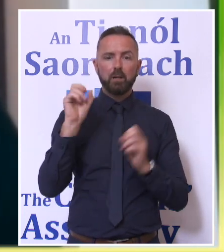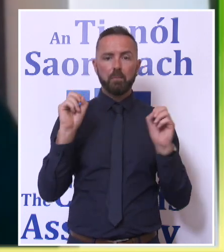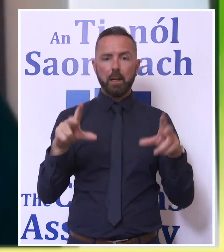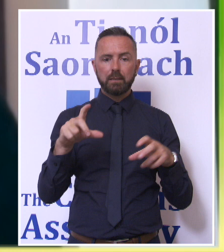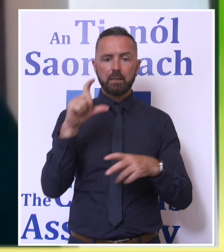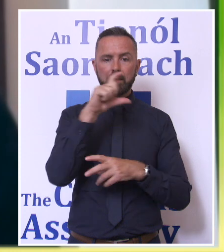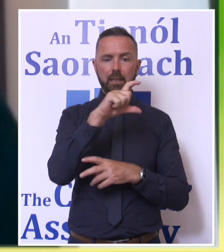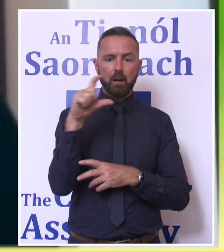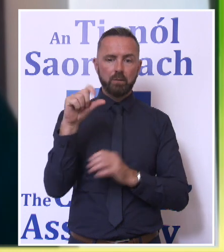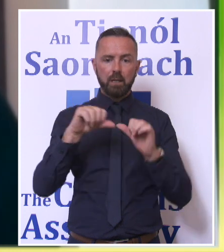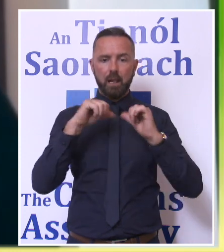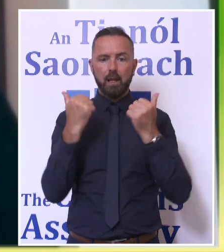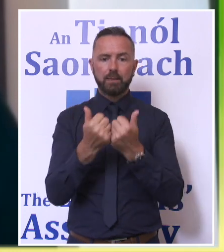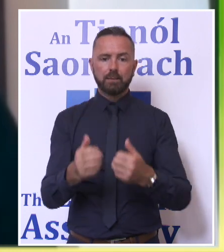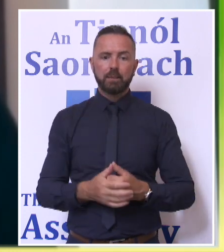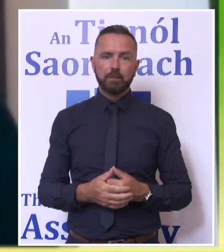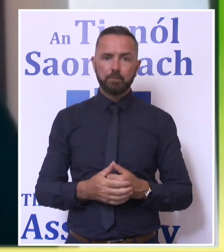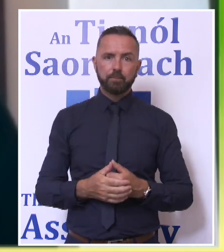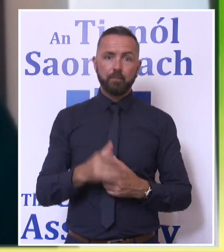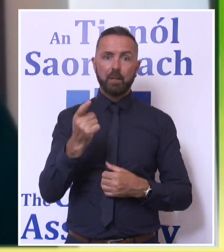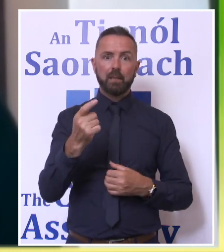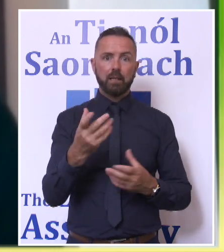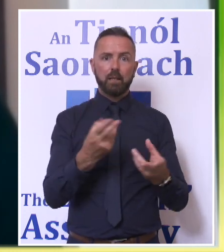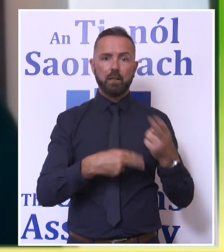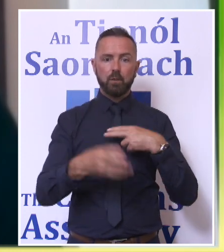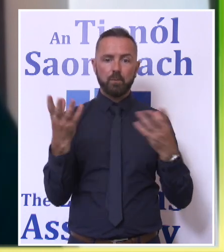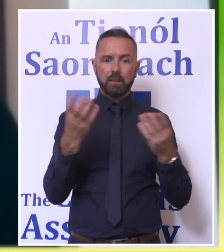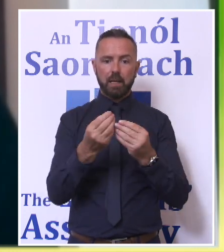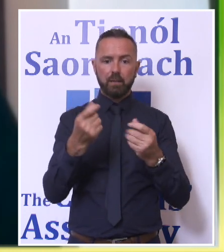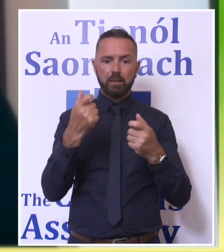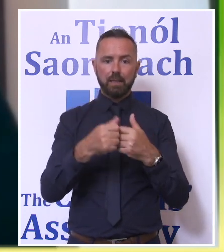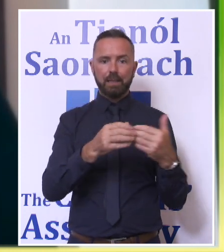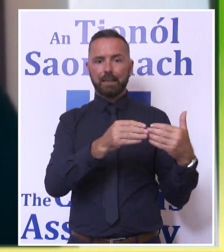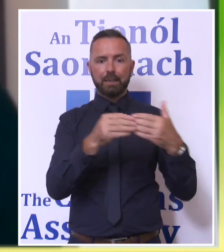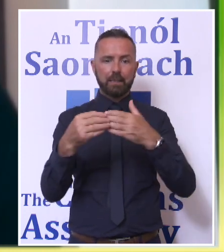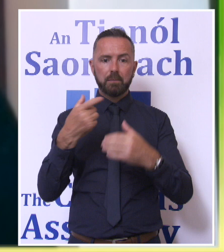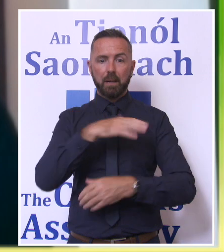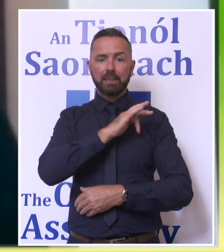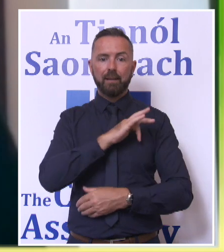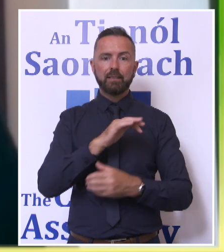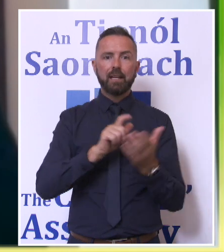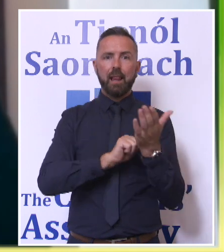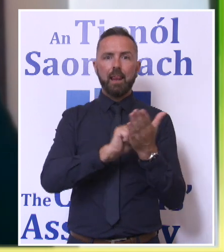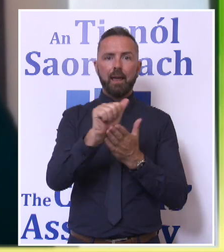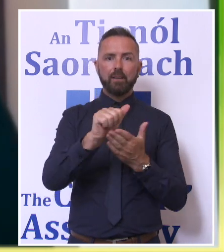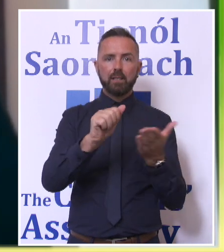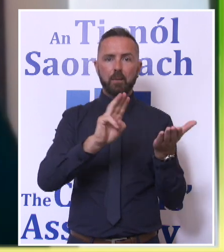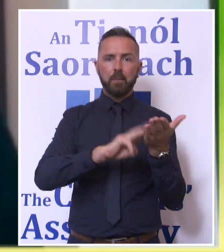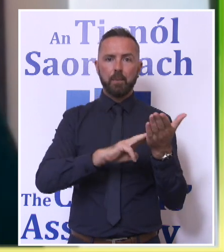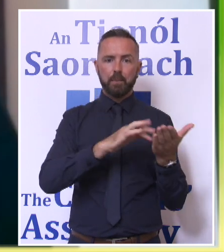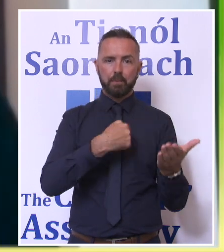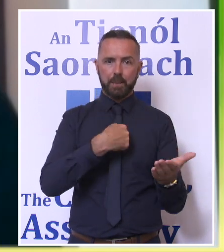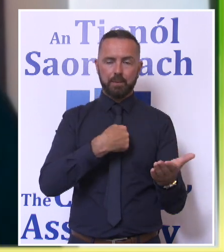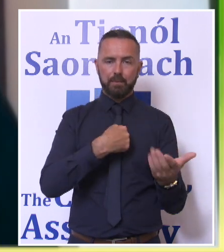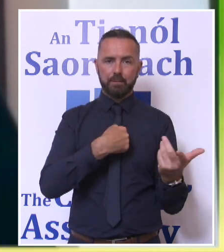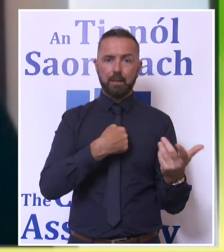form that administration that I lead. I'm the 11th member, if you like, of the GMCA, and that's the model